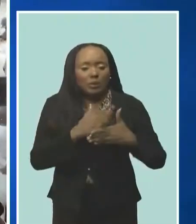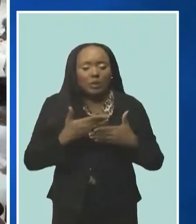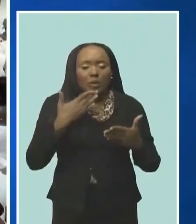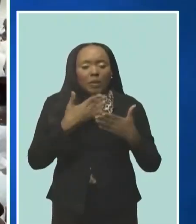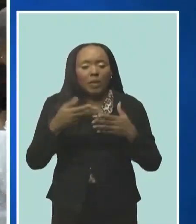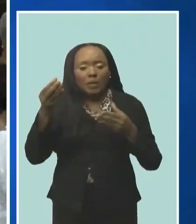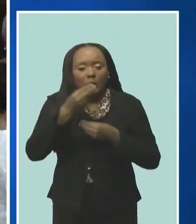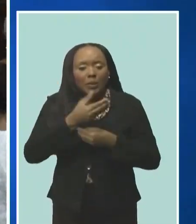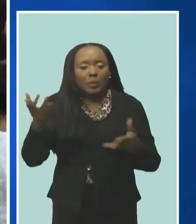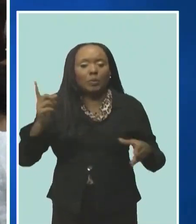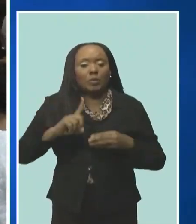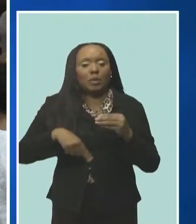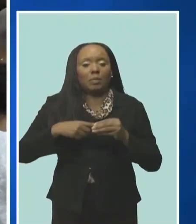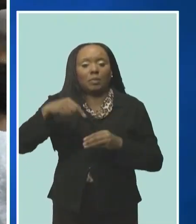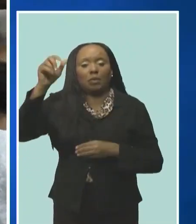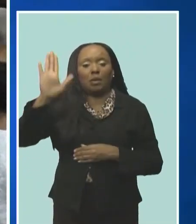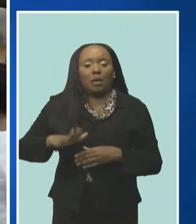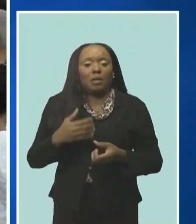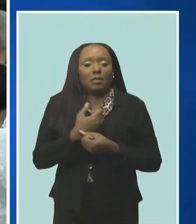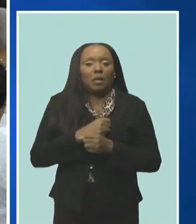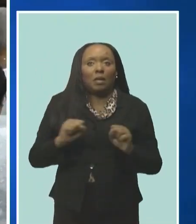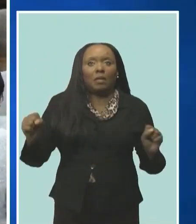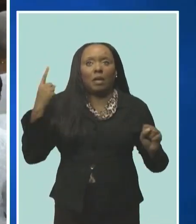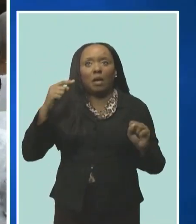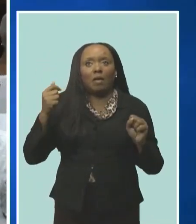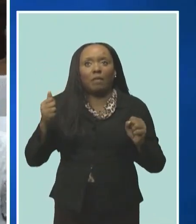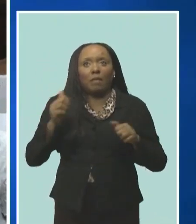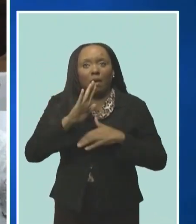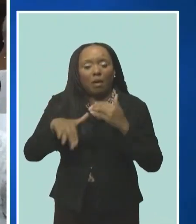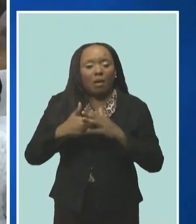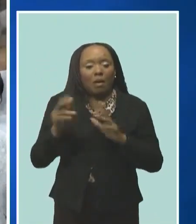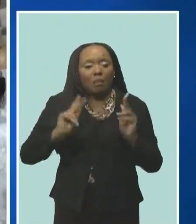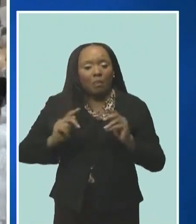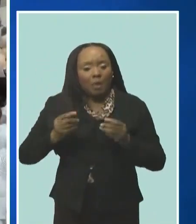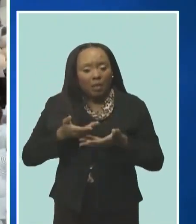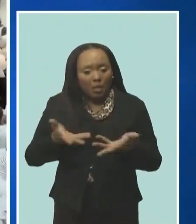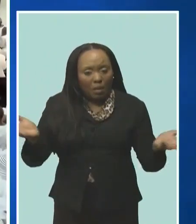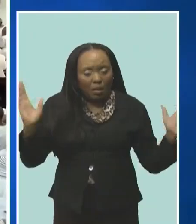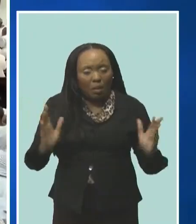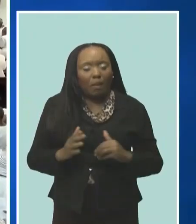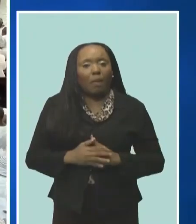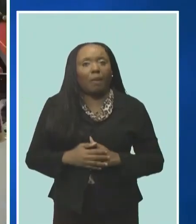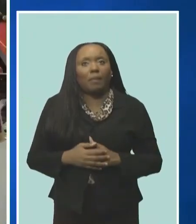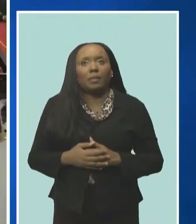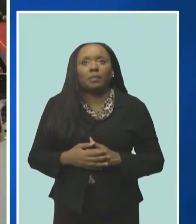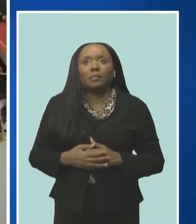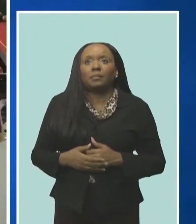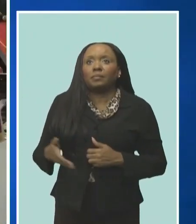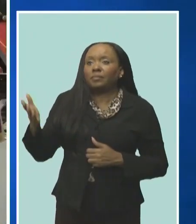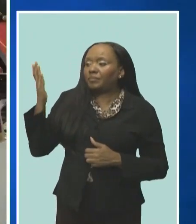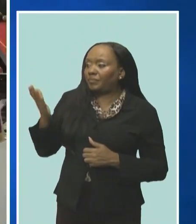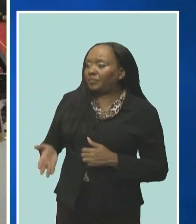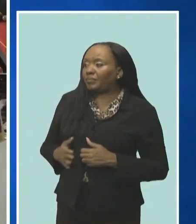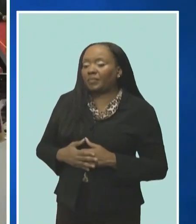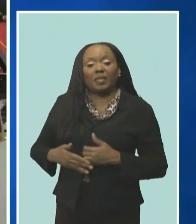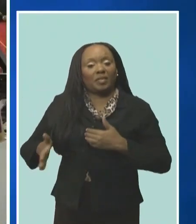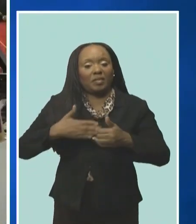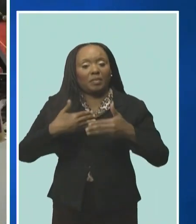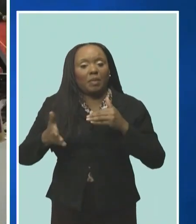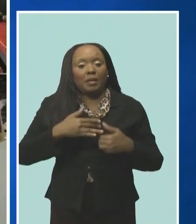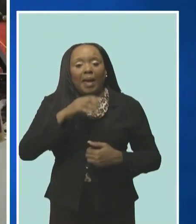is about sharing the good news of God's salvation to one and all. It is one that is for all